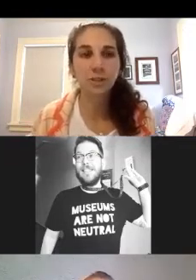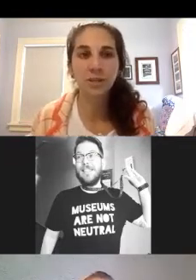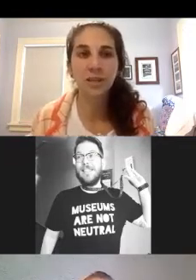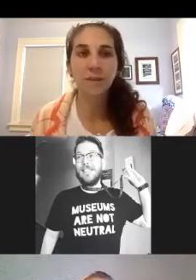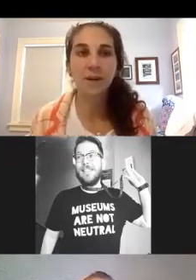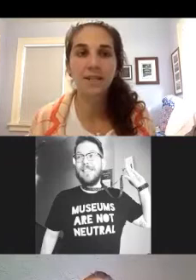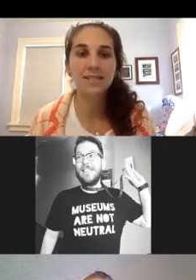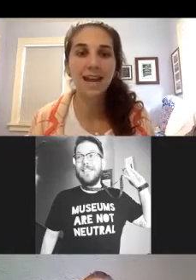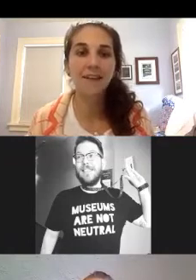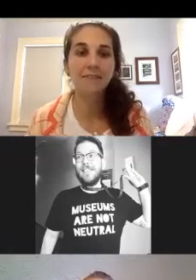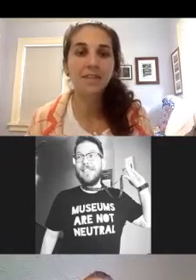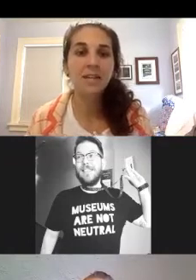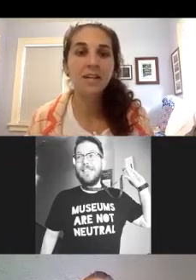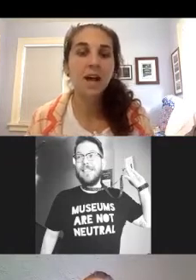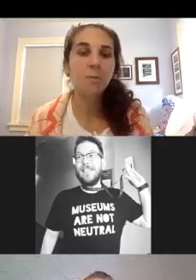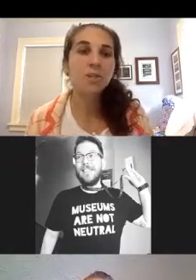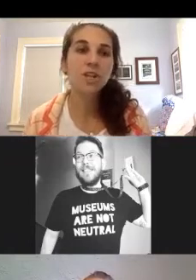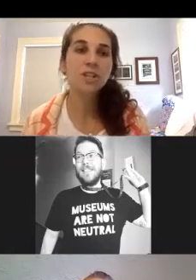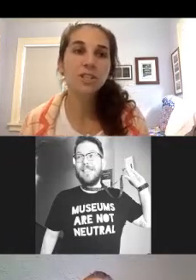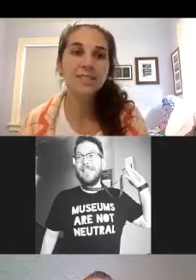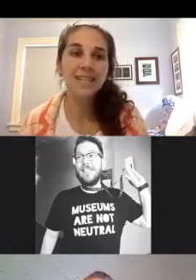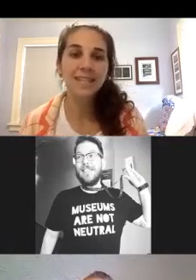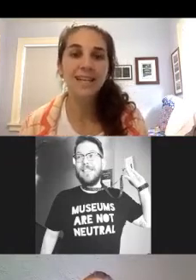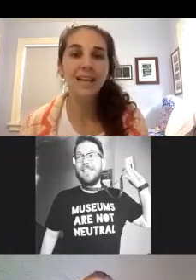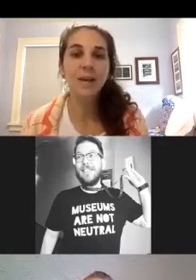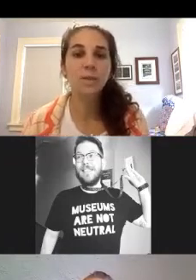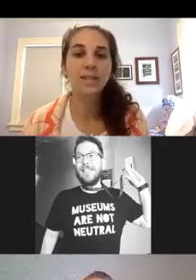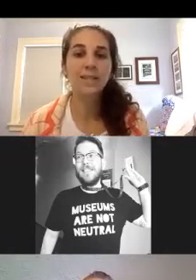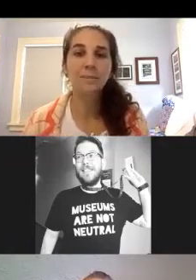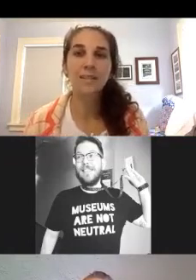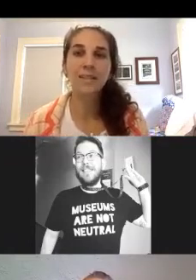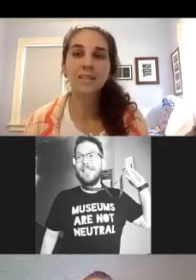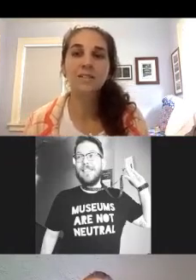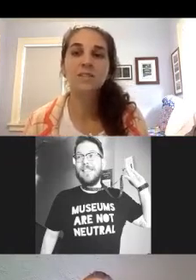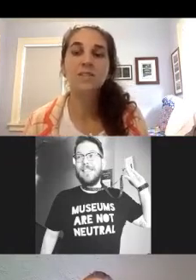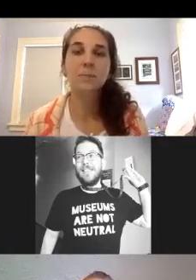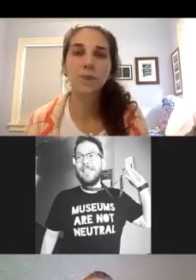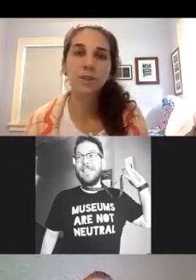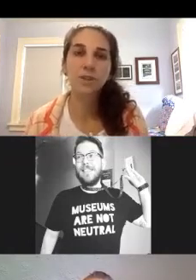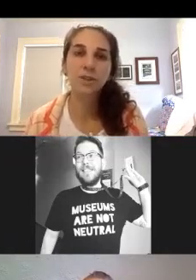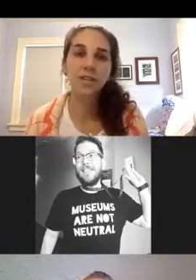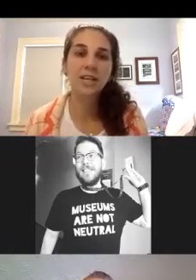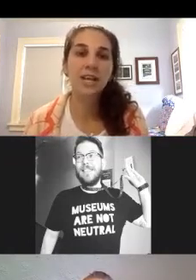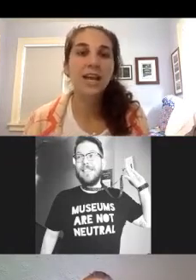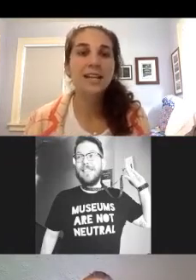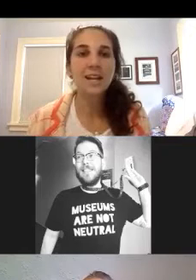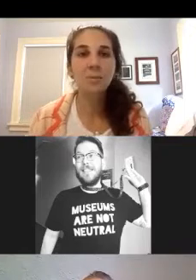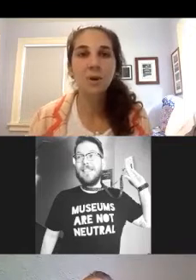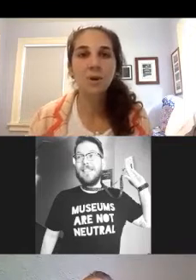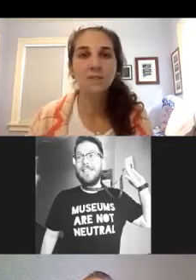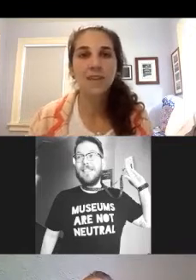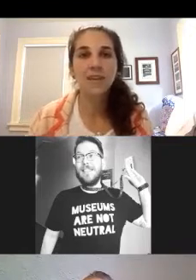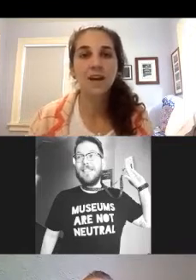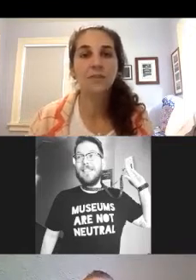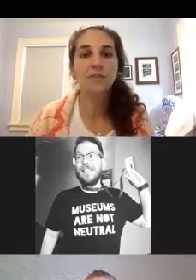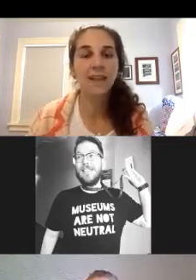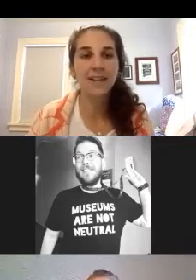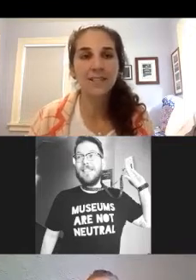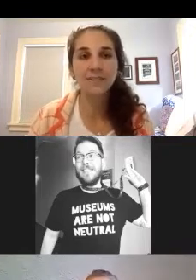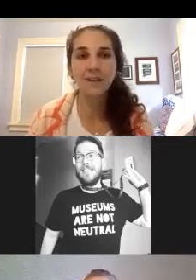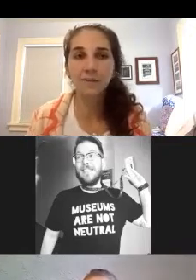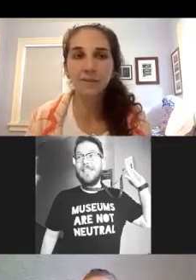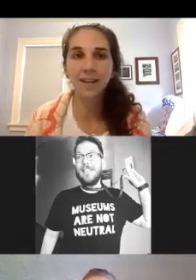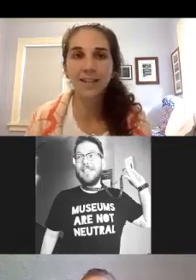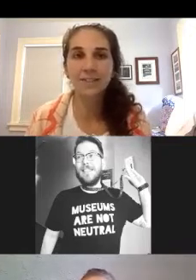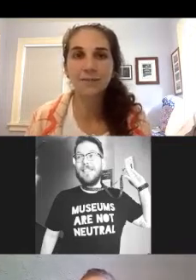learning community among staff. We structured daily and weekly meetings to support their learning and to help cultivate a